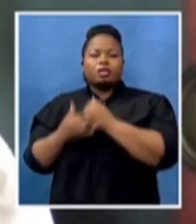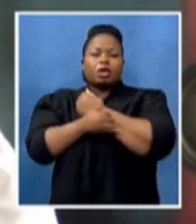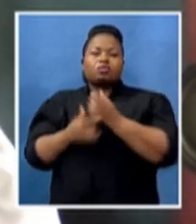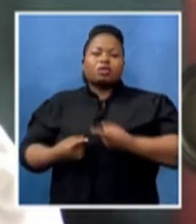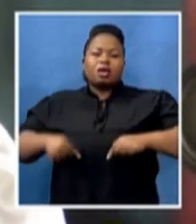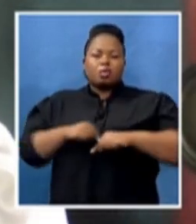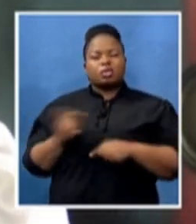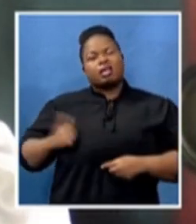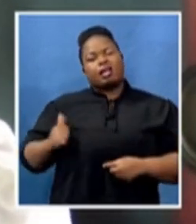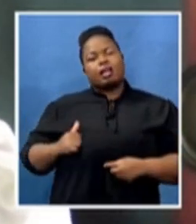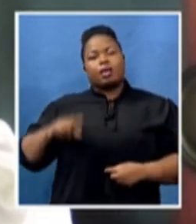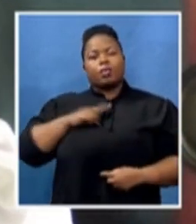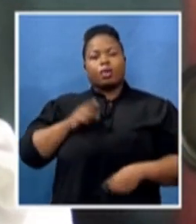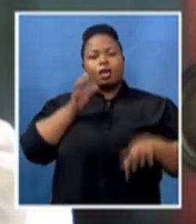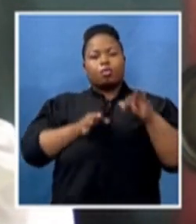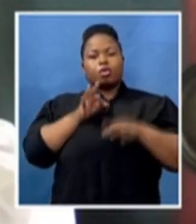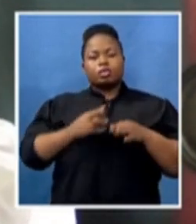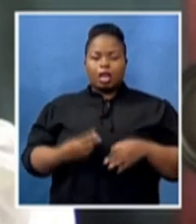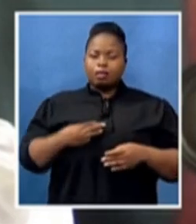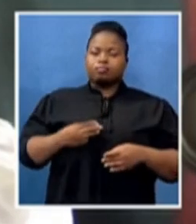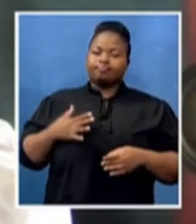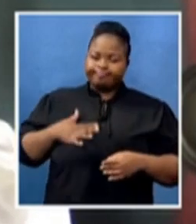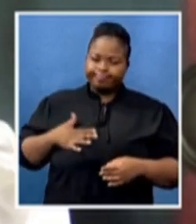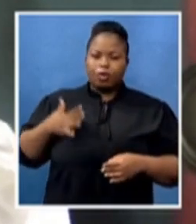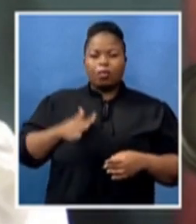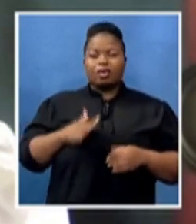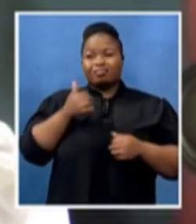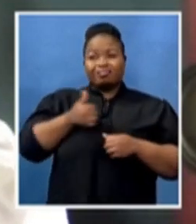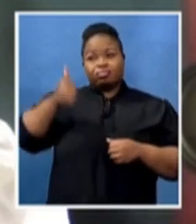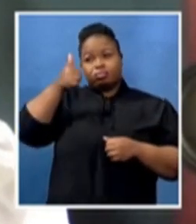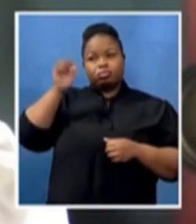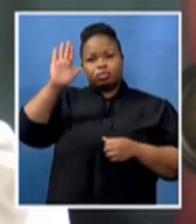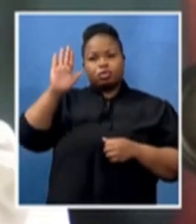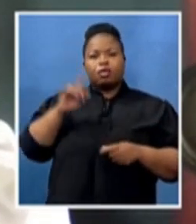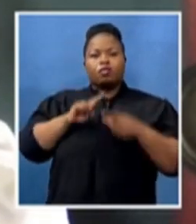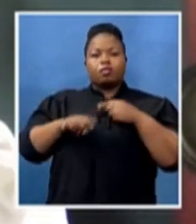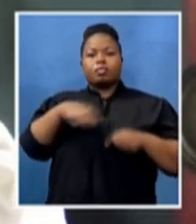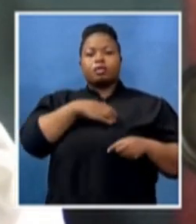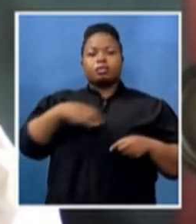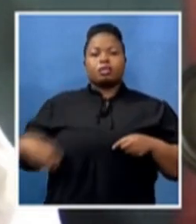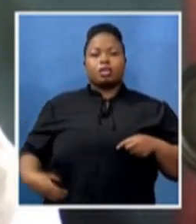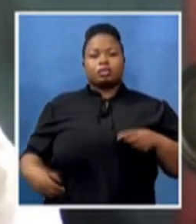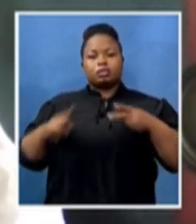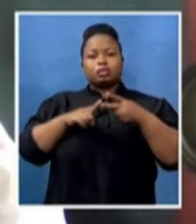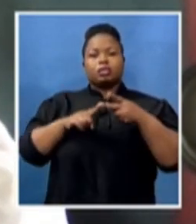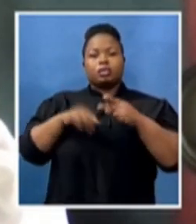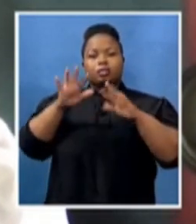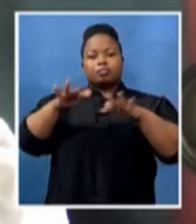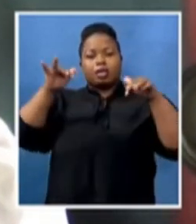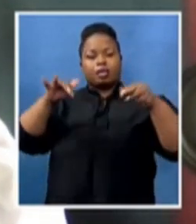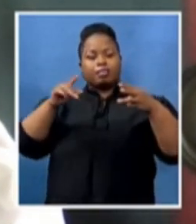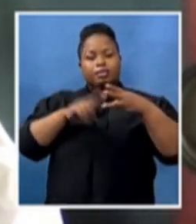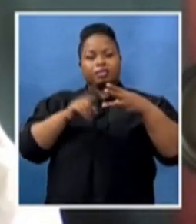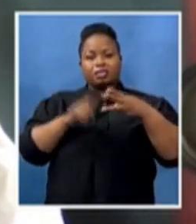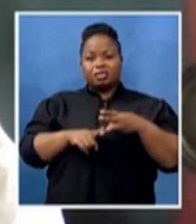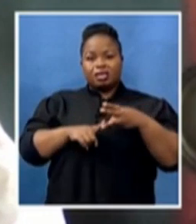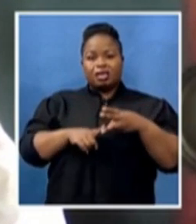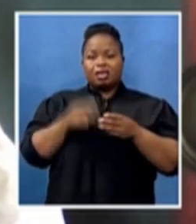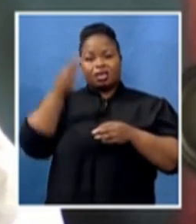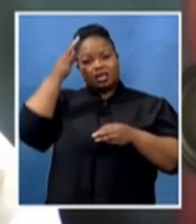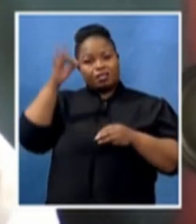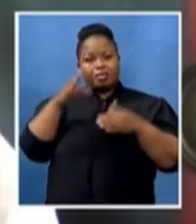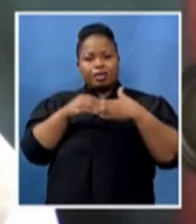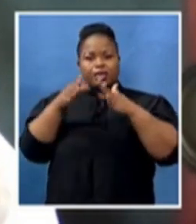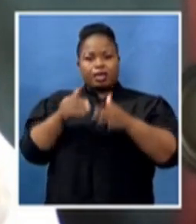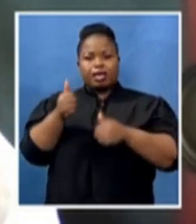at the highest level from our president, our cabinet, and our government leaders. As we commemorate